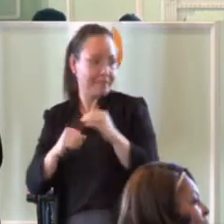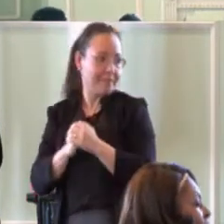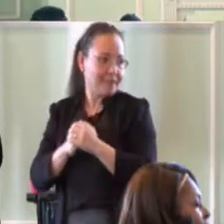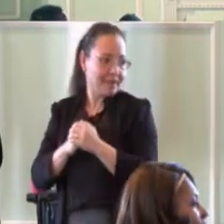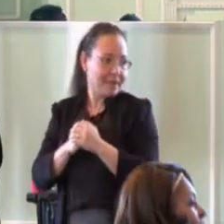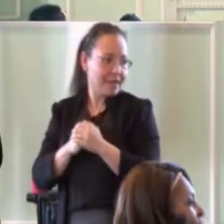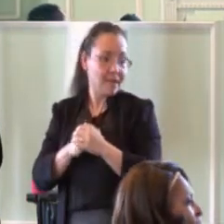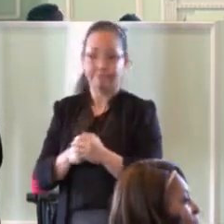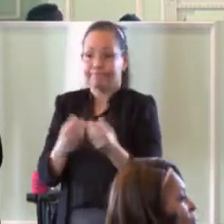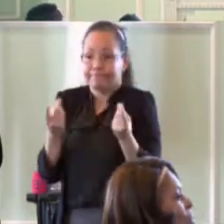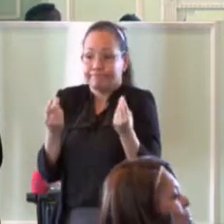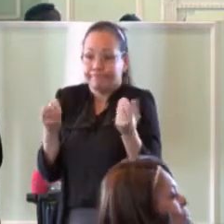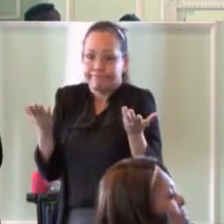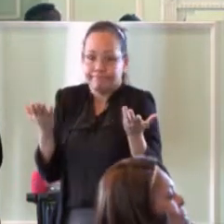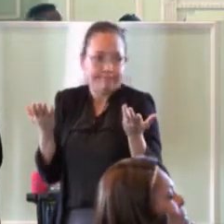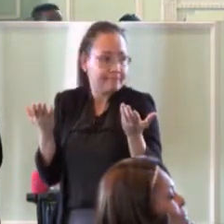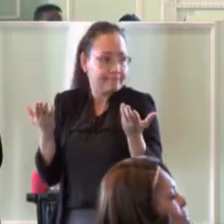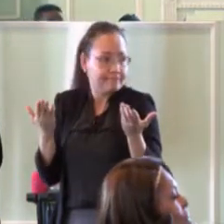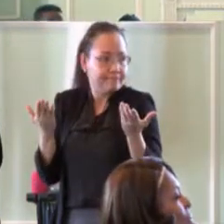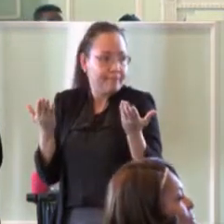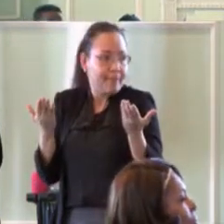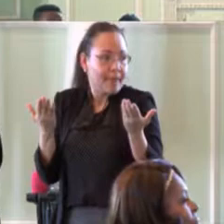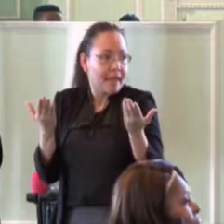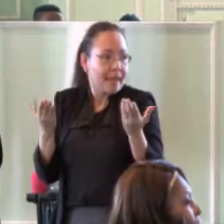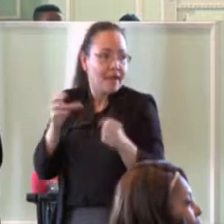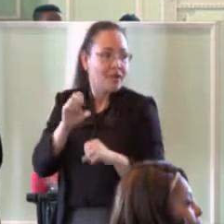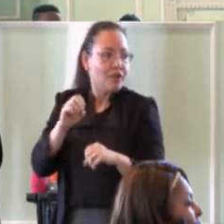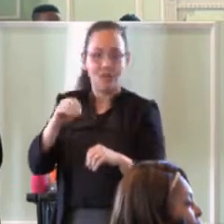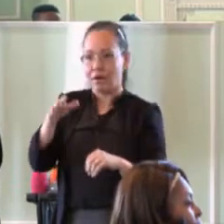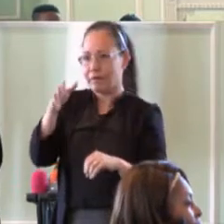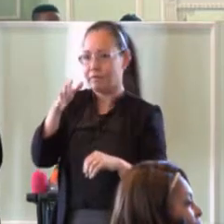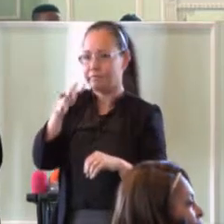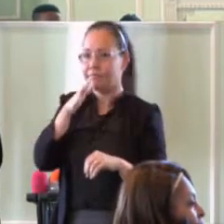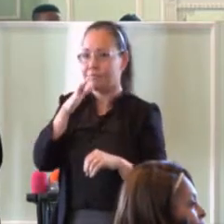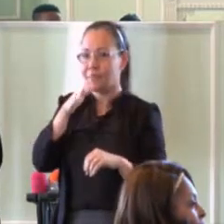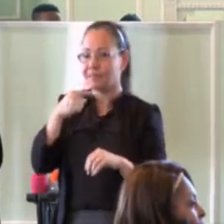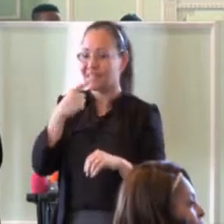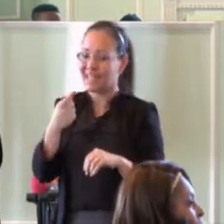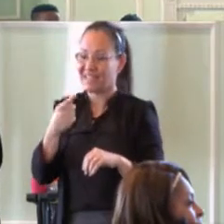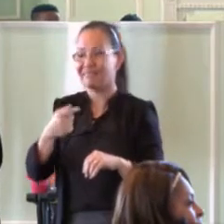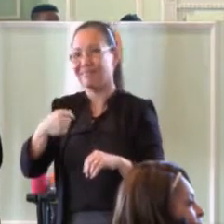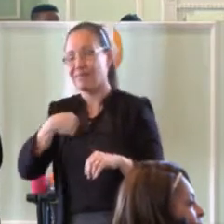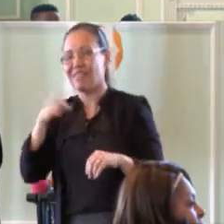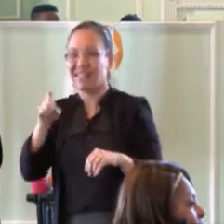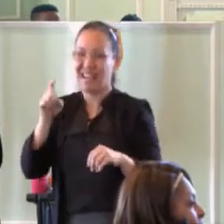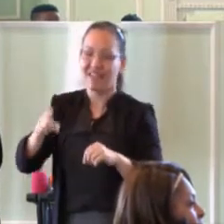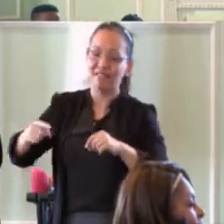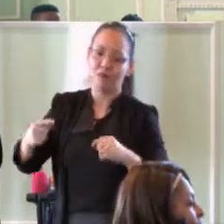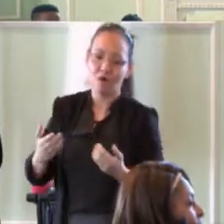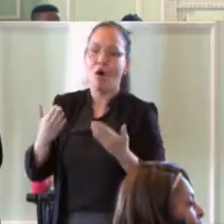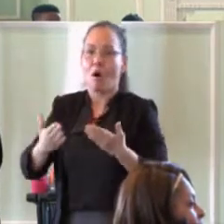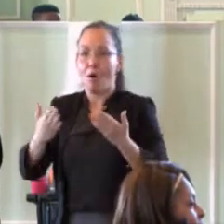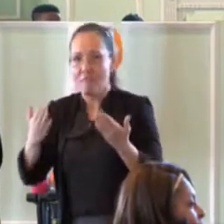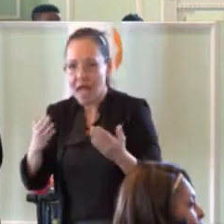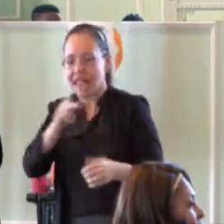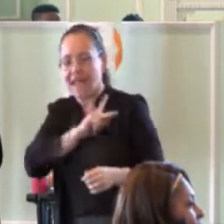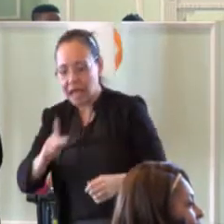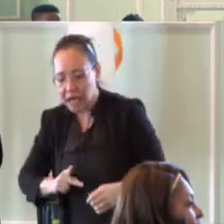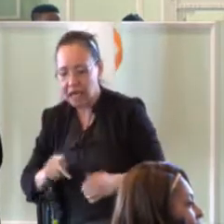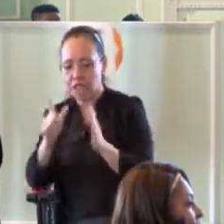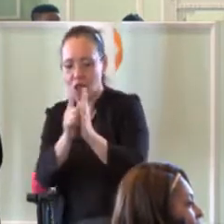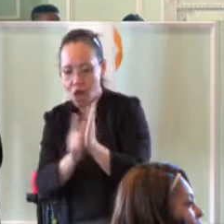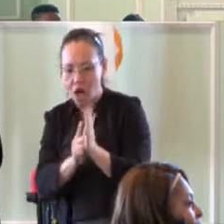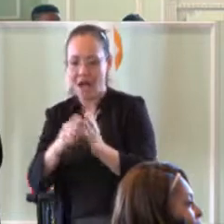What were they going to do? Well, the mother said, we have no choice. We'll have to obey the king and put the baby